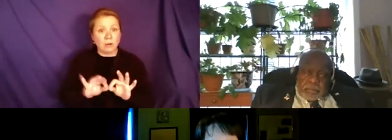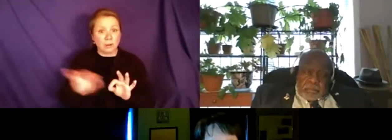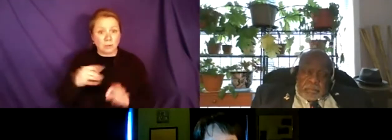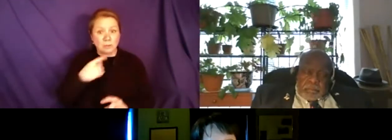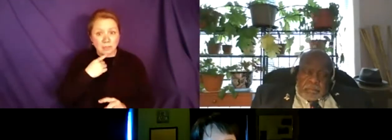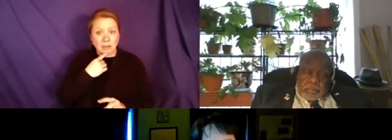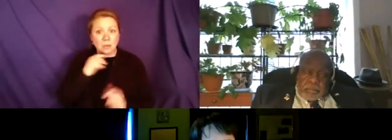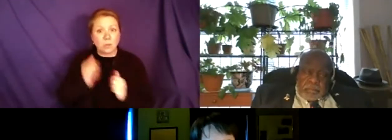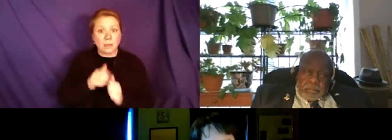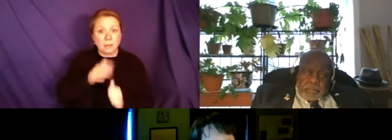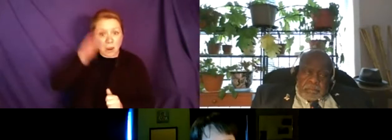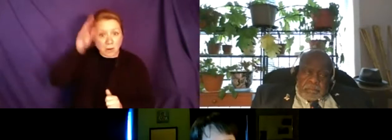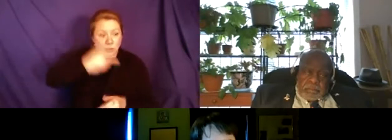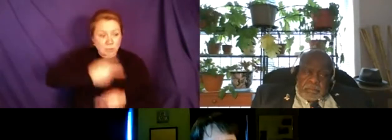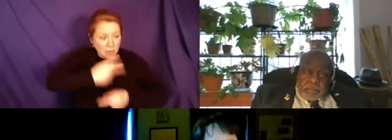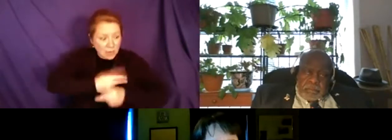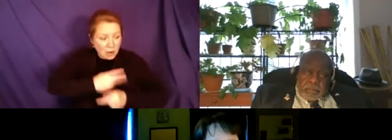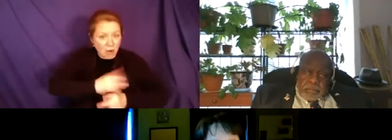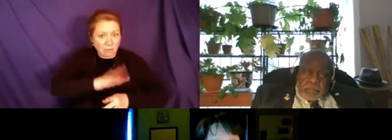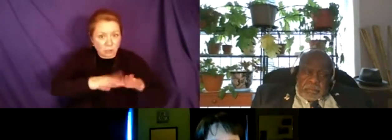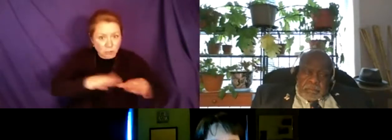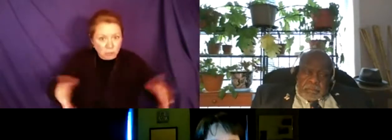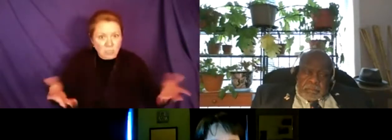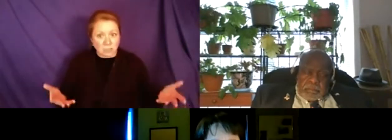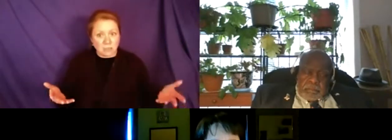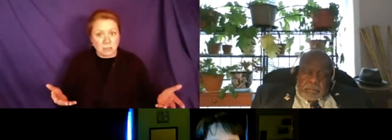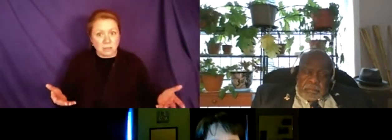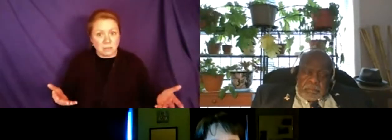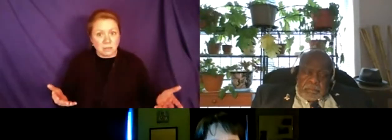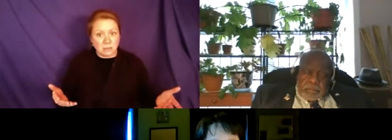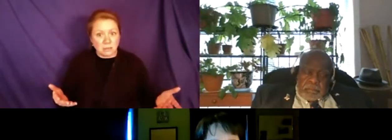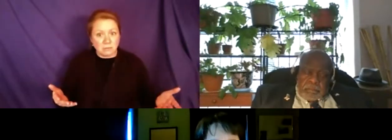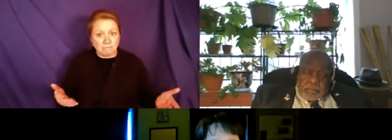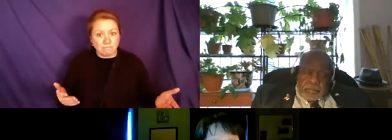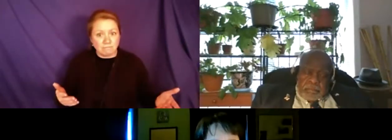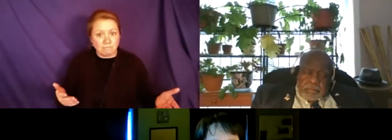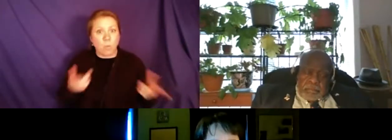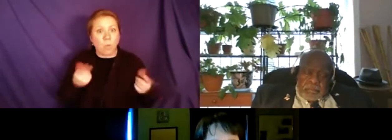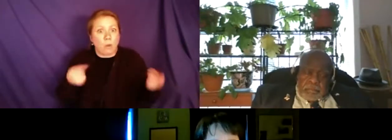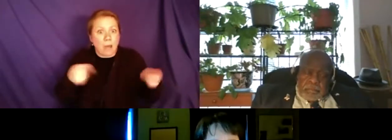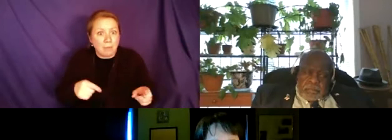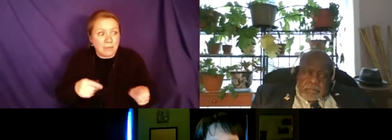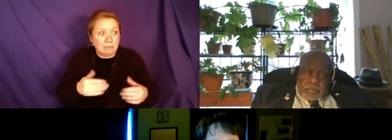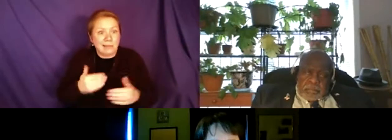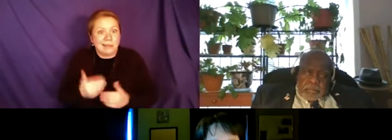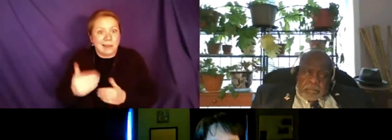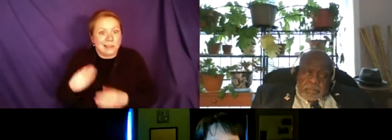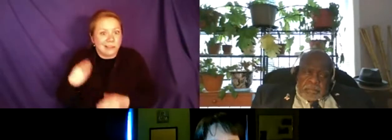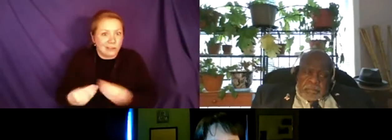with parents who take care of their adult children, and what's going to happen in the next generation.